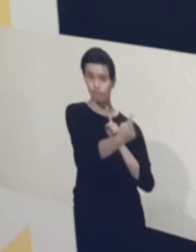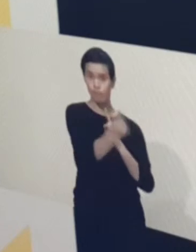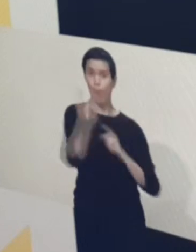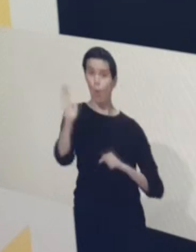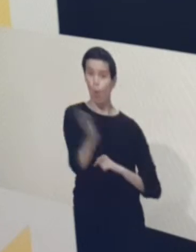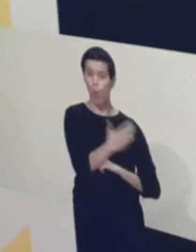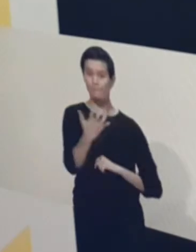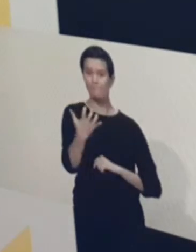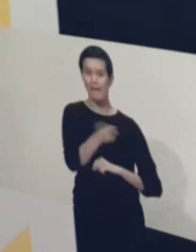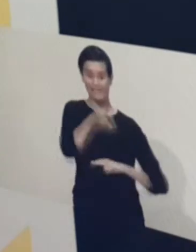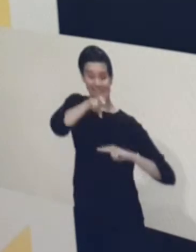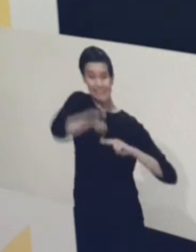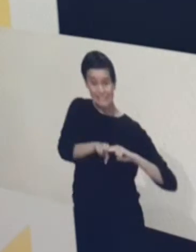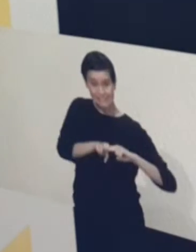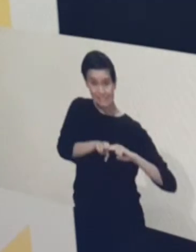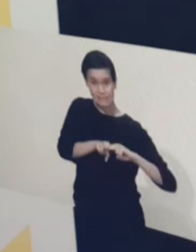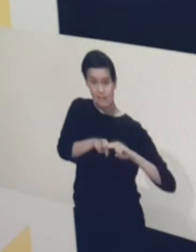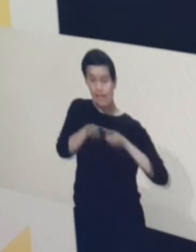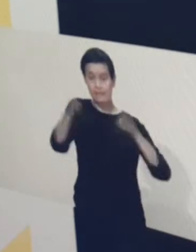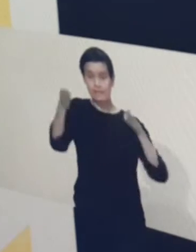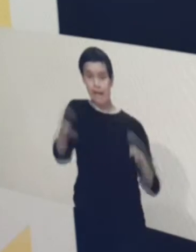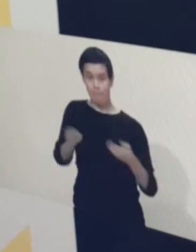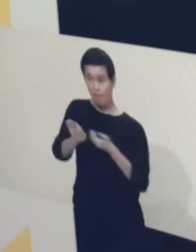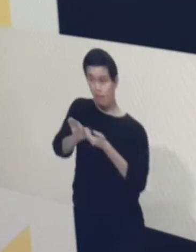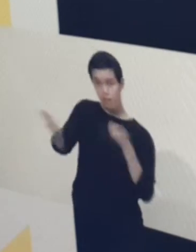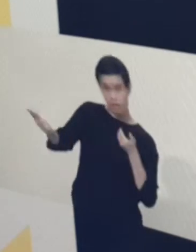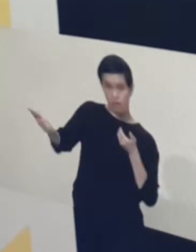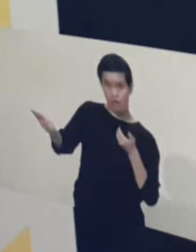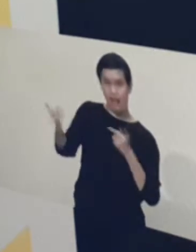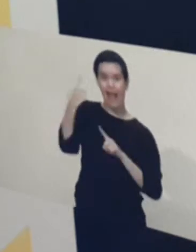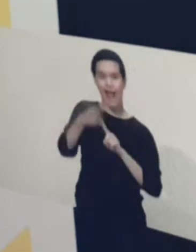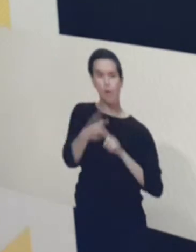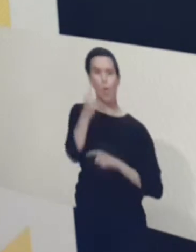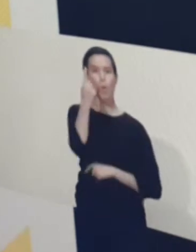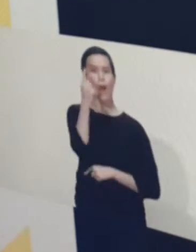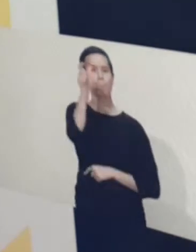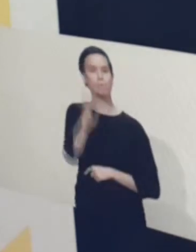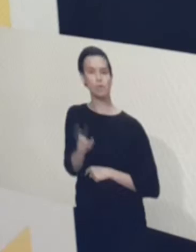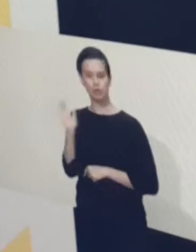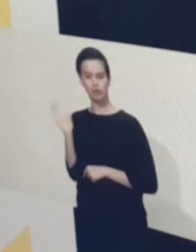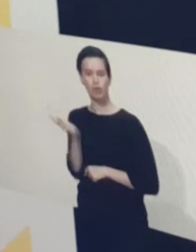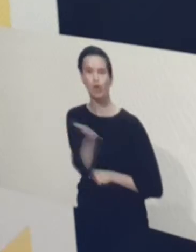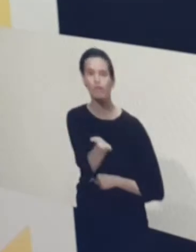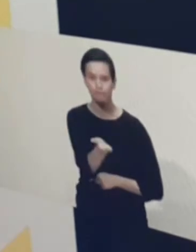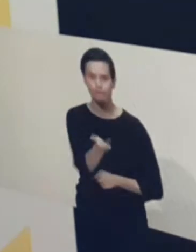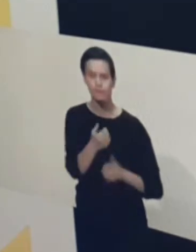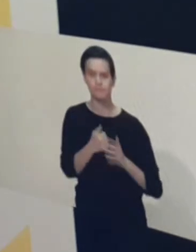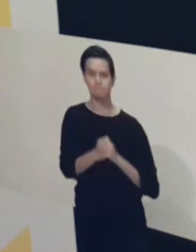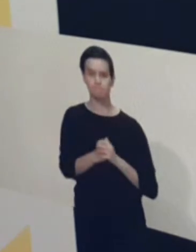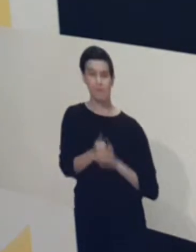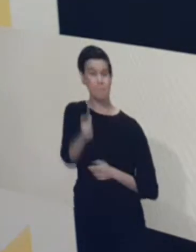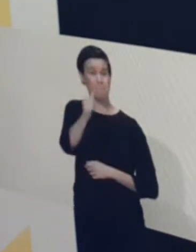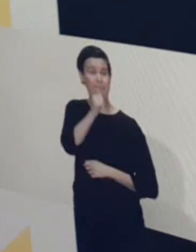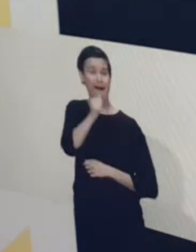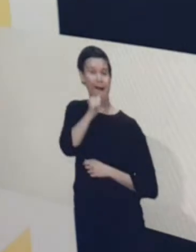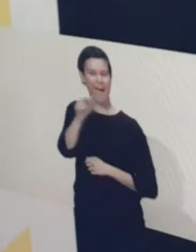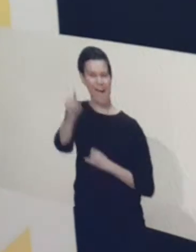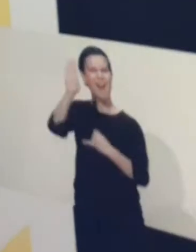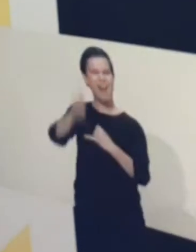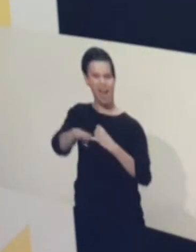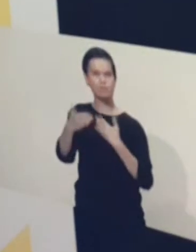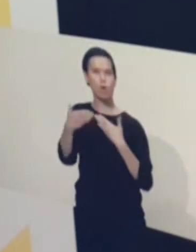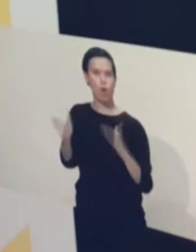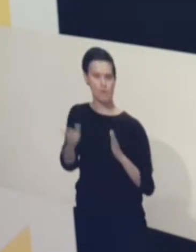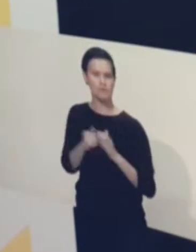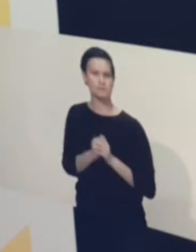and waitresses serving a single table. We have left bars till last because they do pose the most